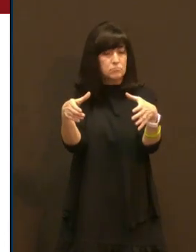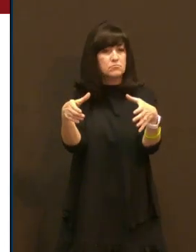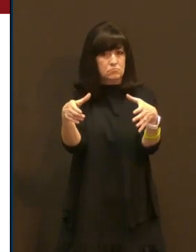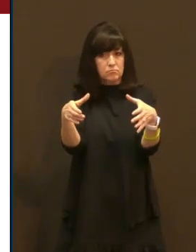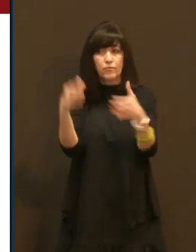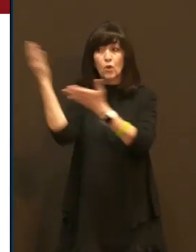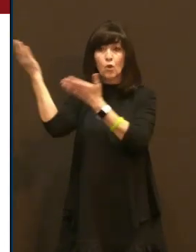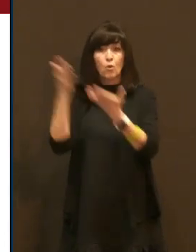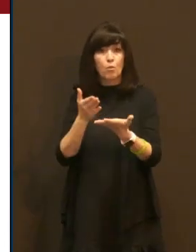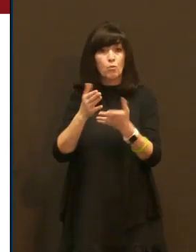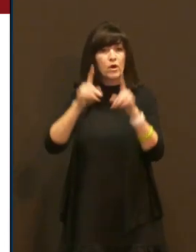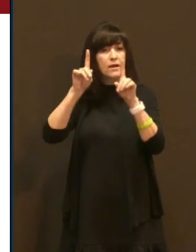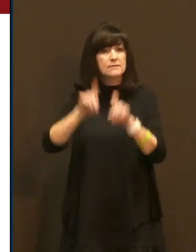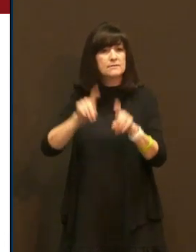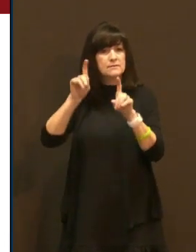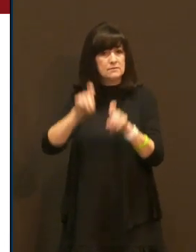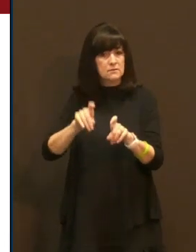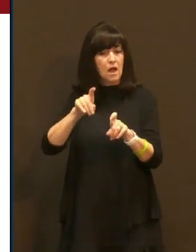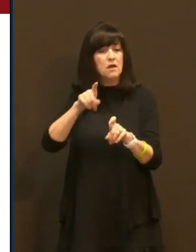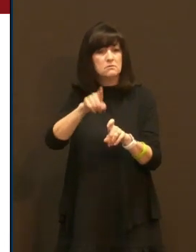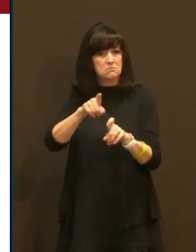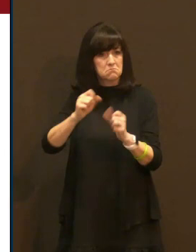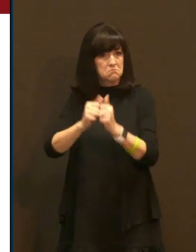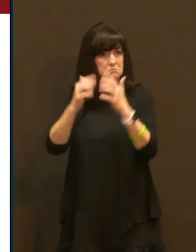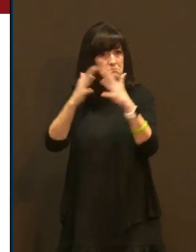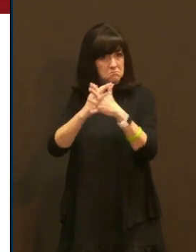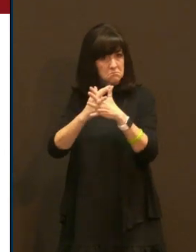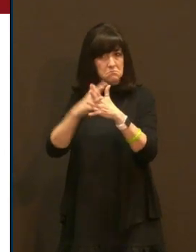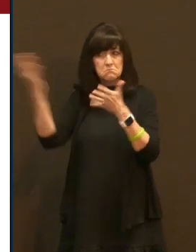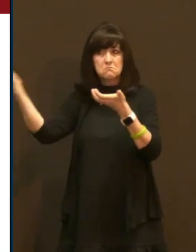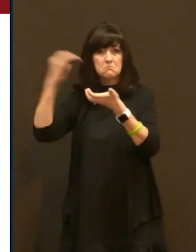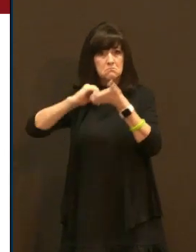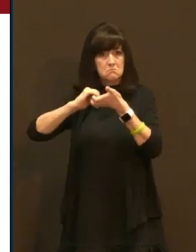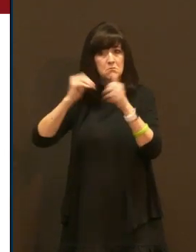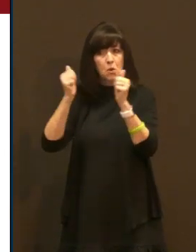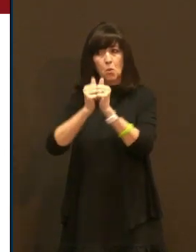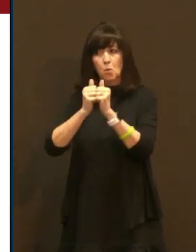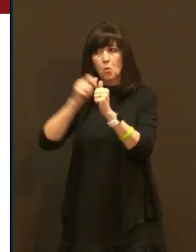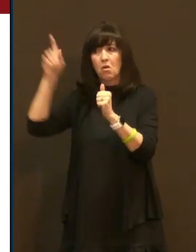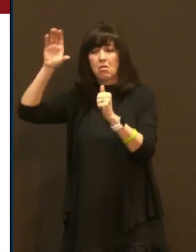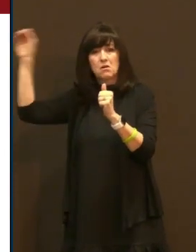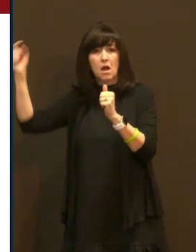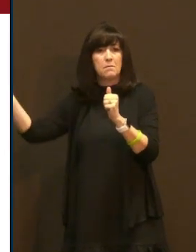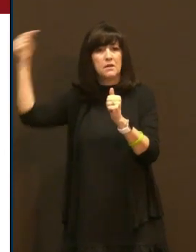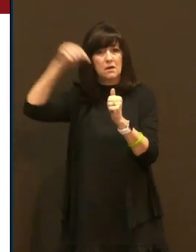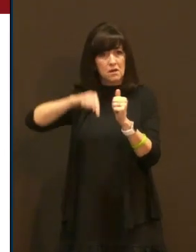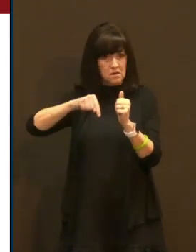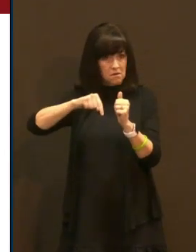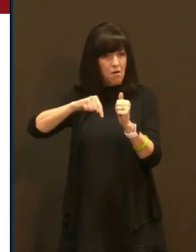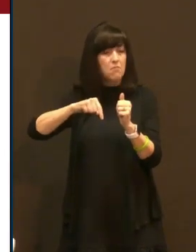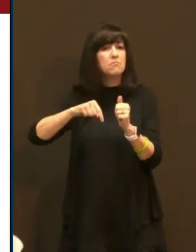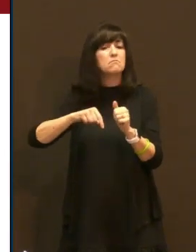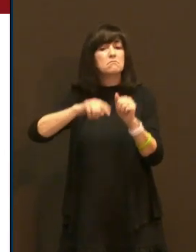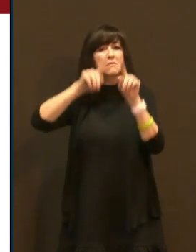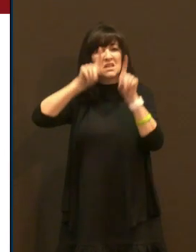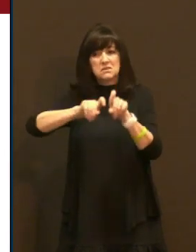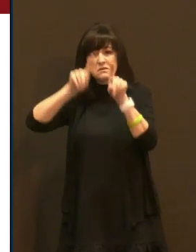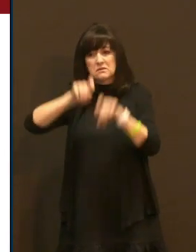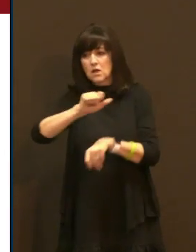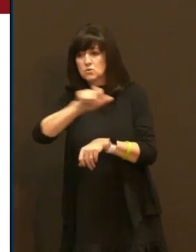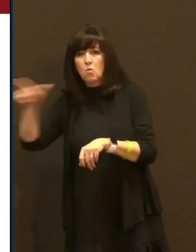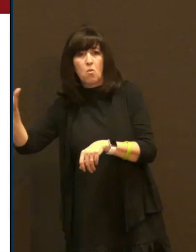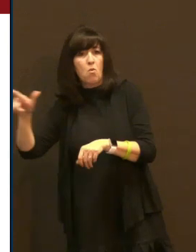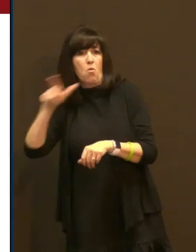or health system partners. There are a number of partners in our state who would be willing to partner with